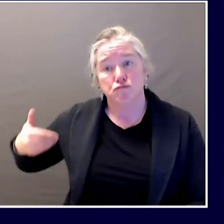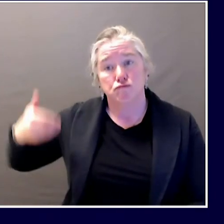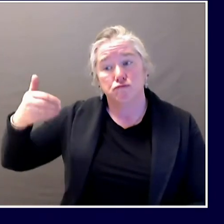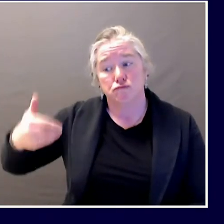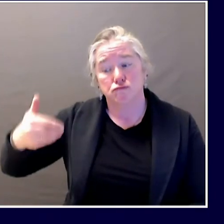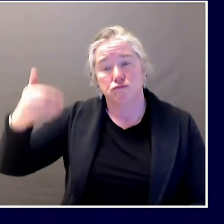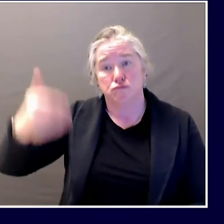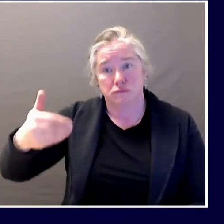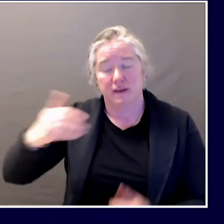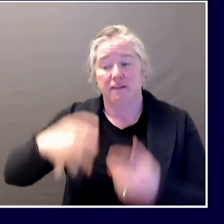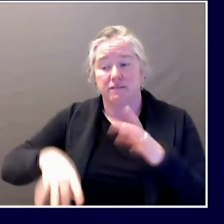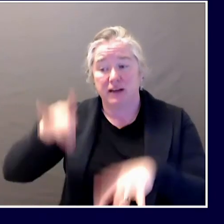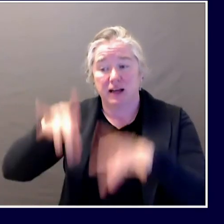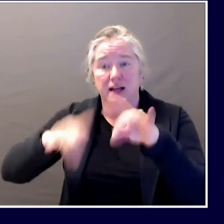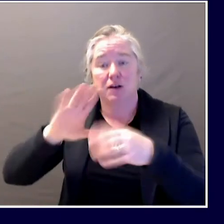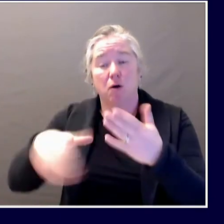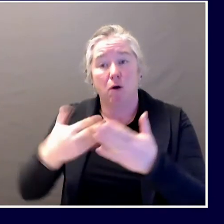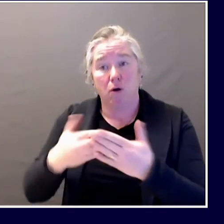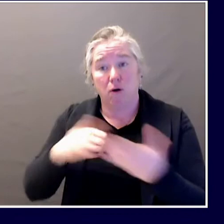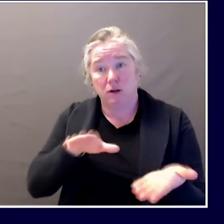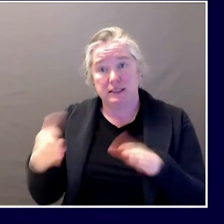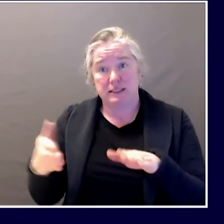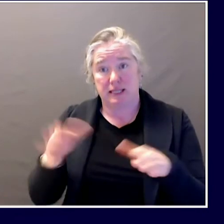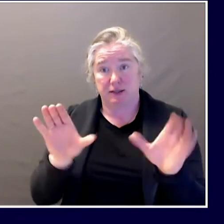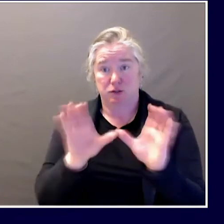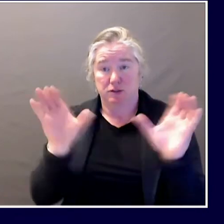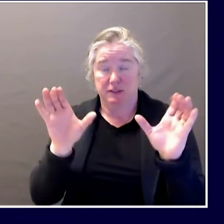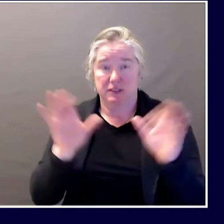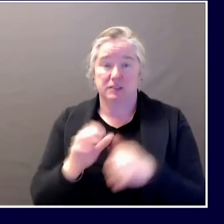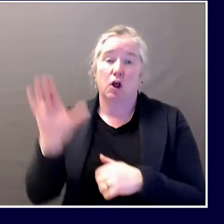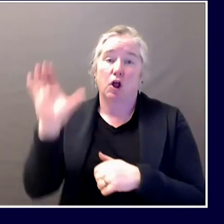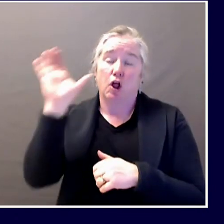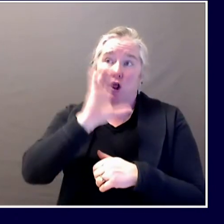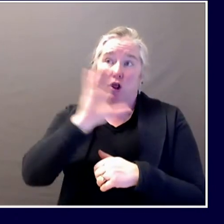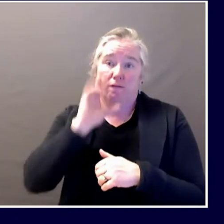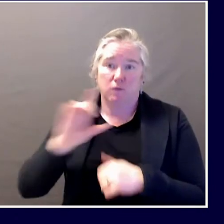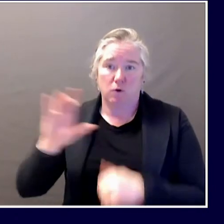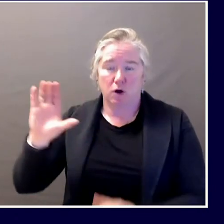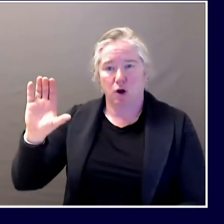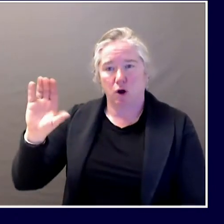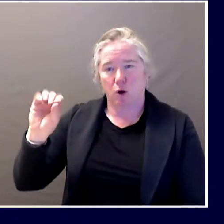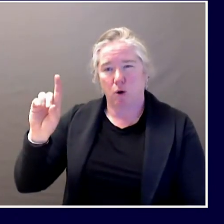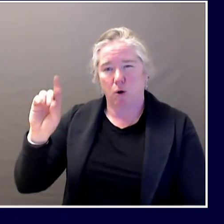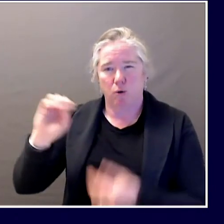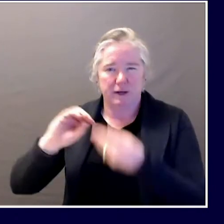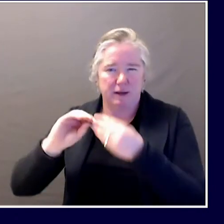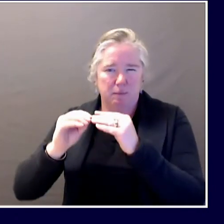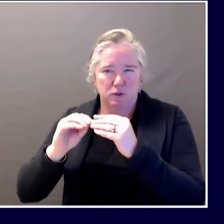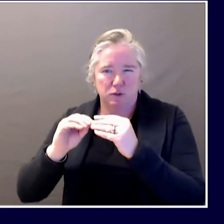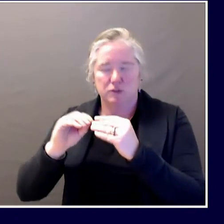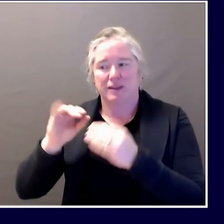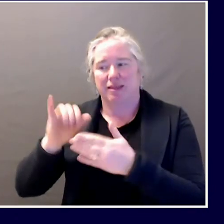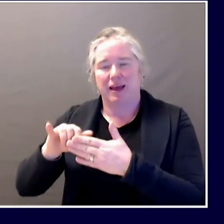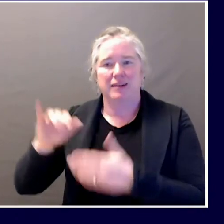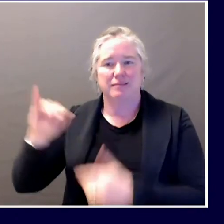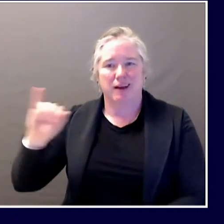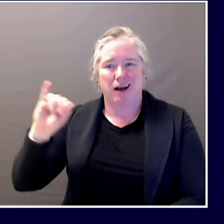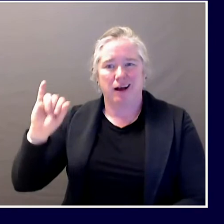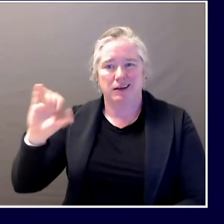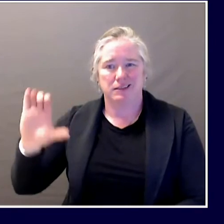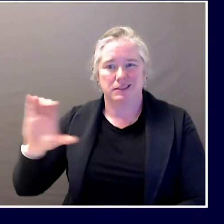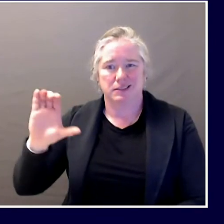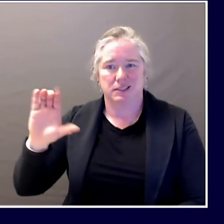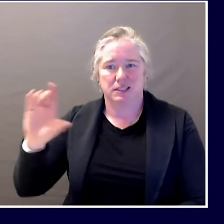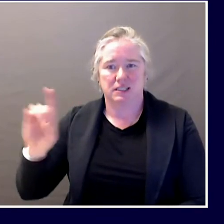death certificates to determine or look for signs or codes that providers use, so-called ICD